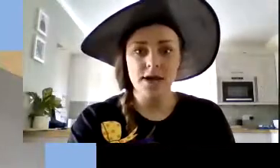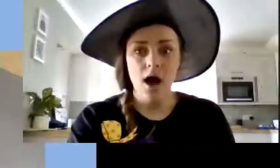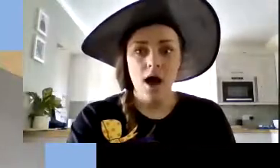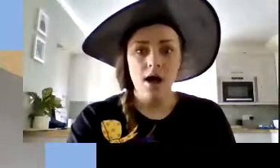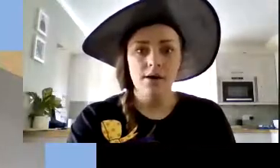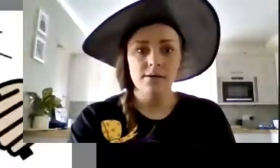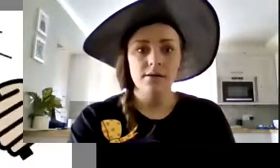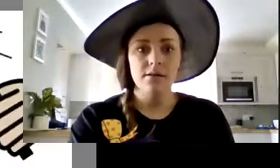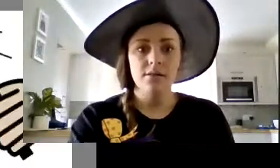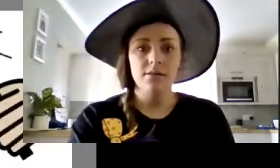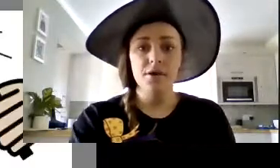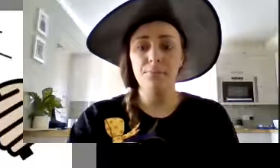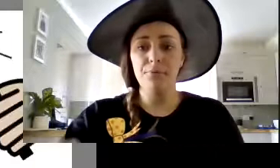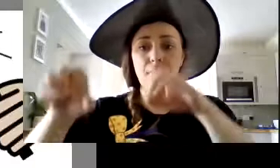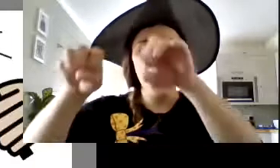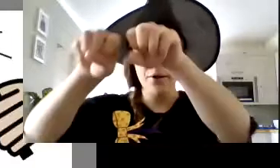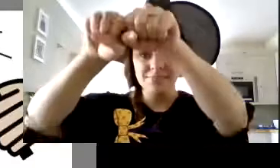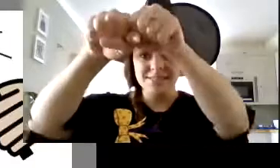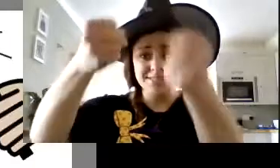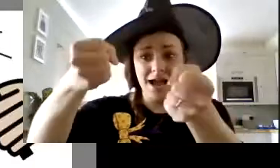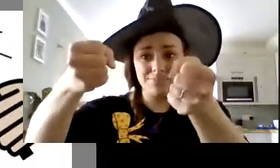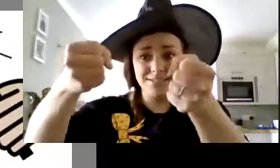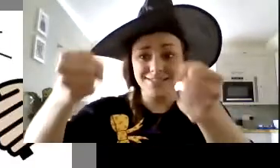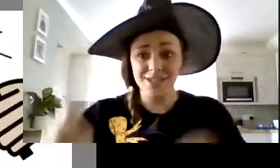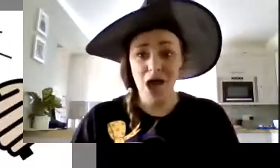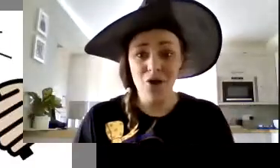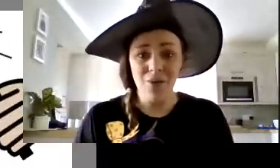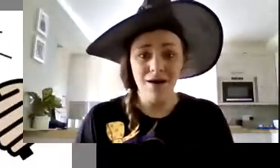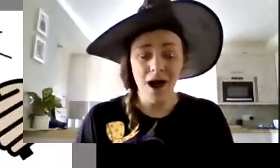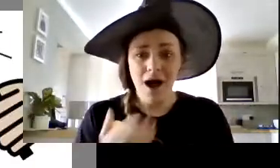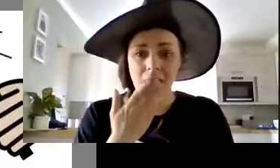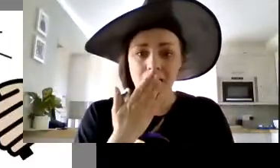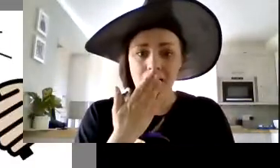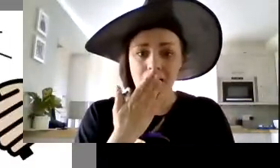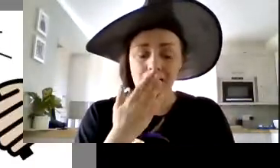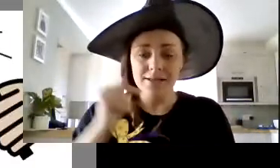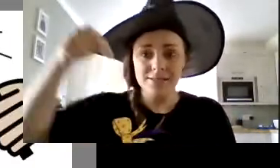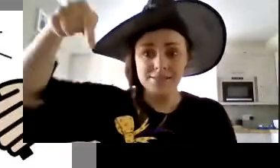and the broom snapped in two.